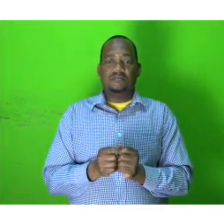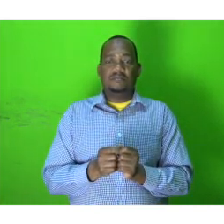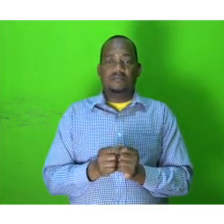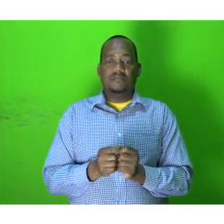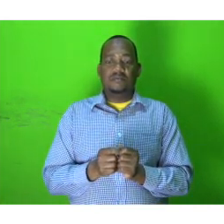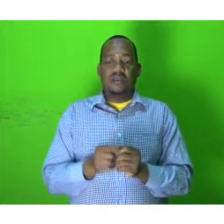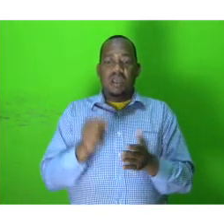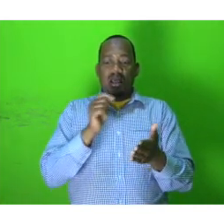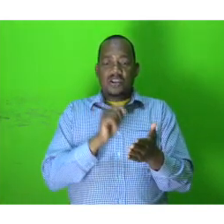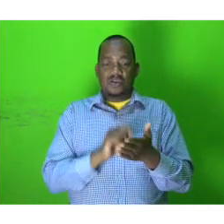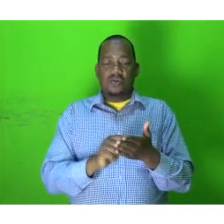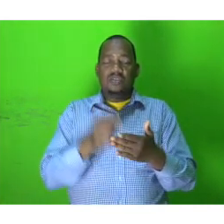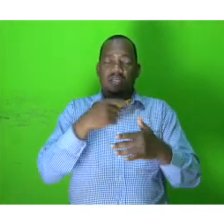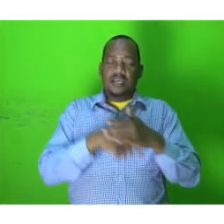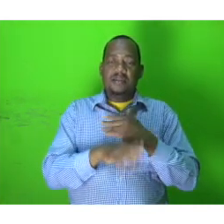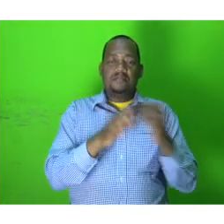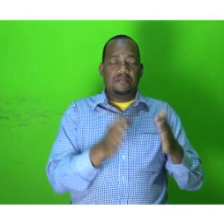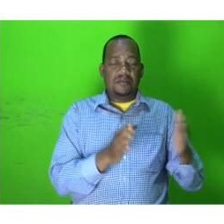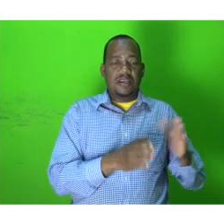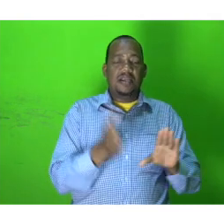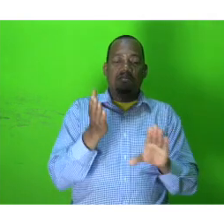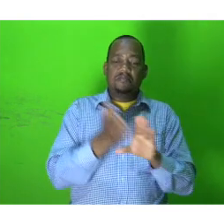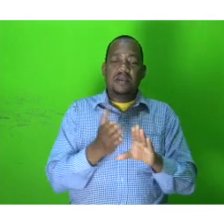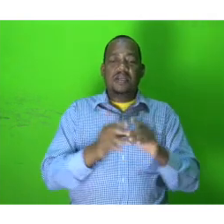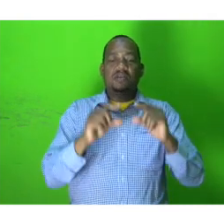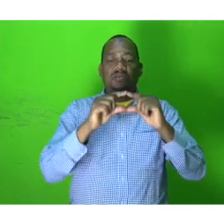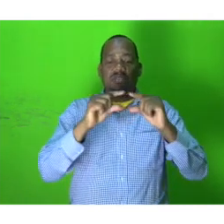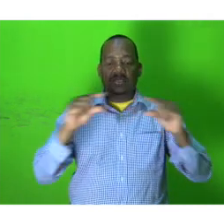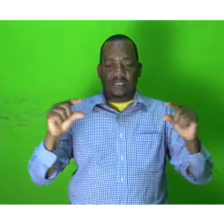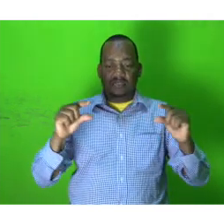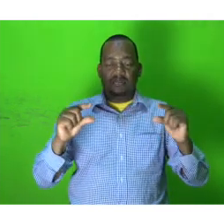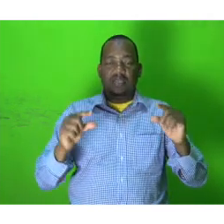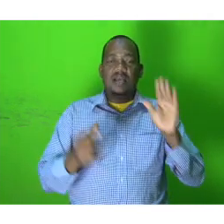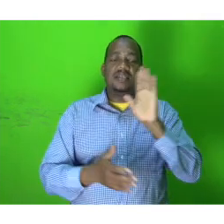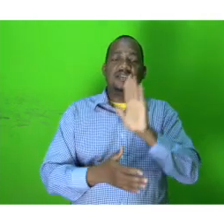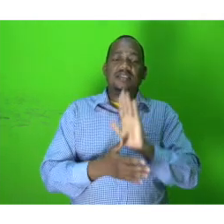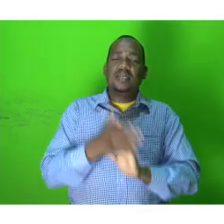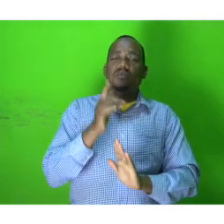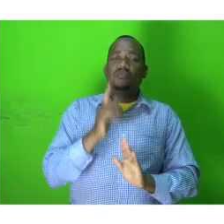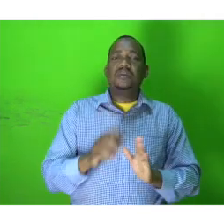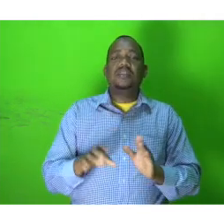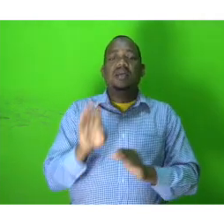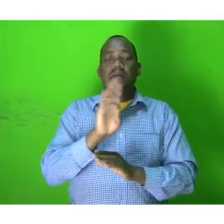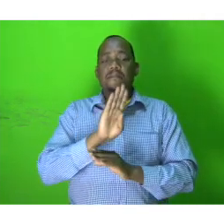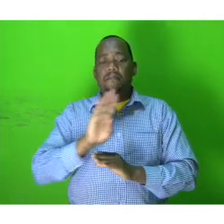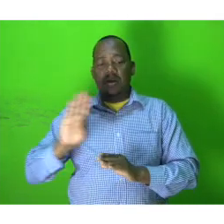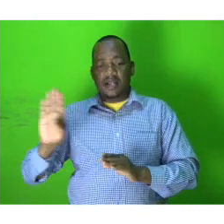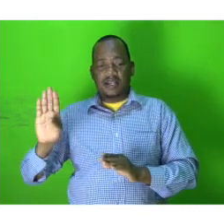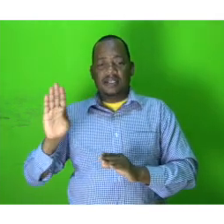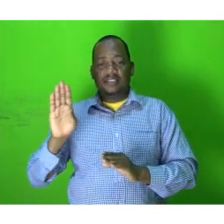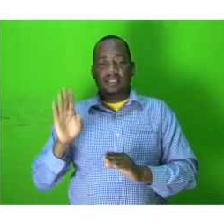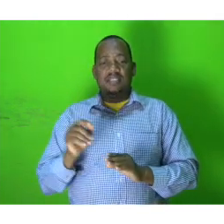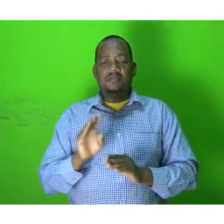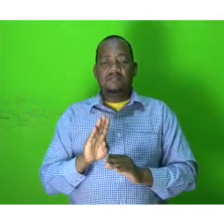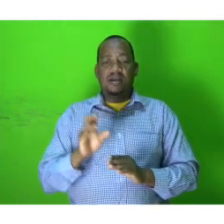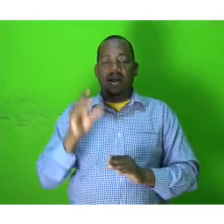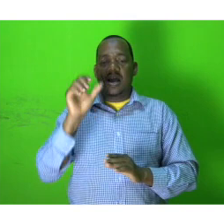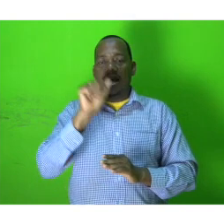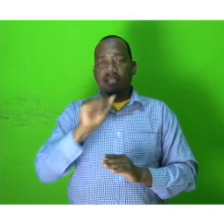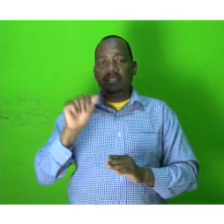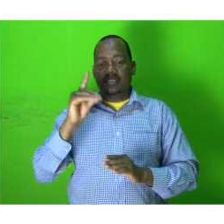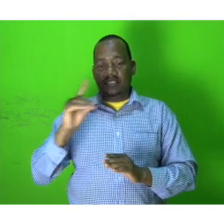Note, in preparing bank reconciliation statement, starting with balance as per adjusted cash